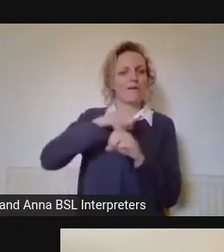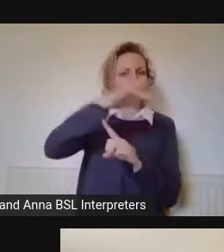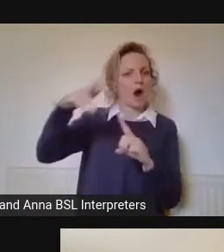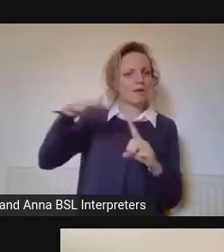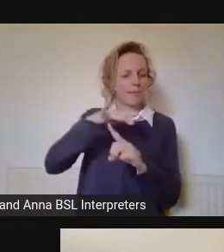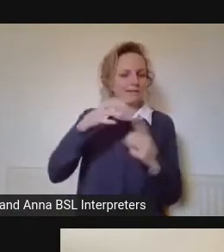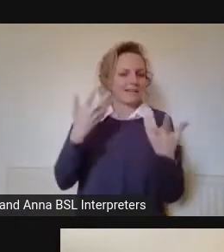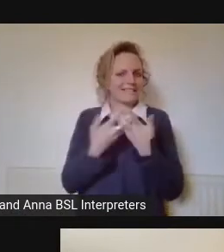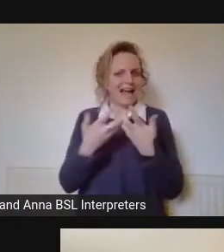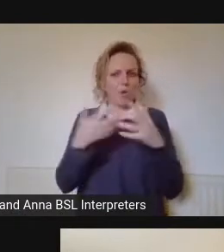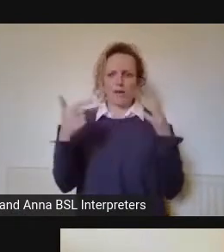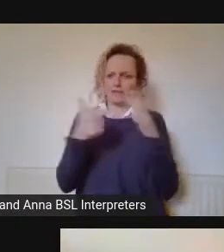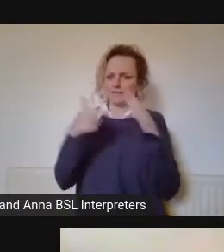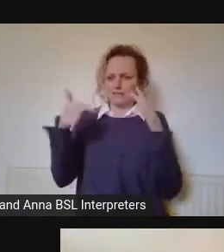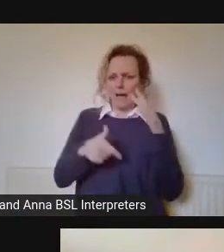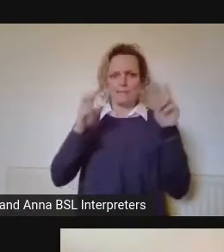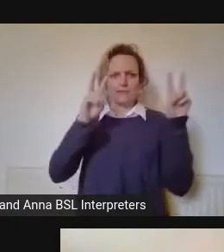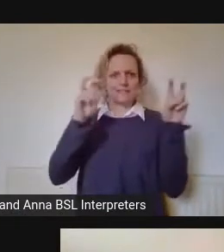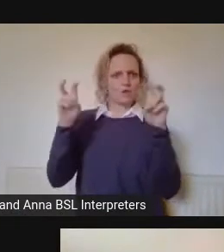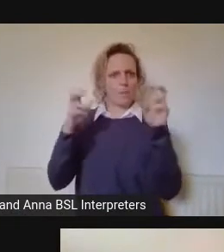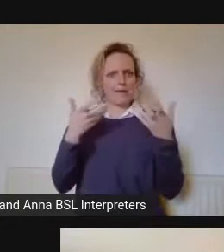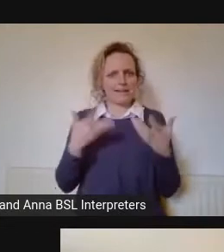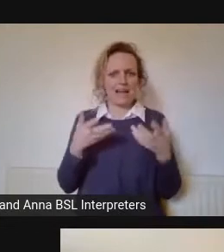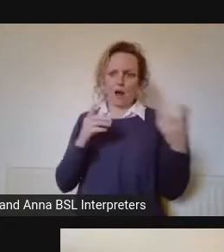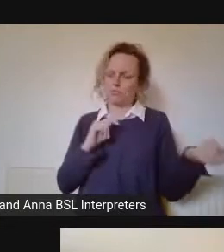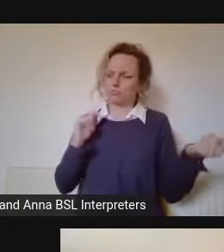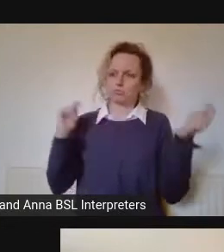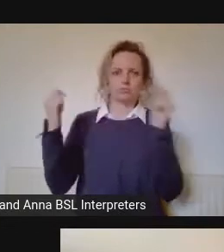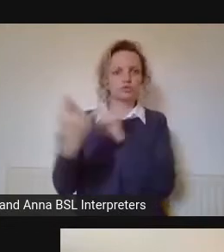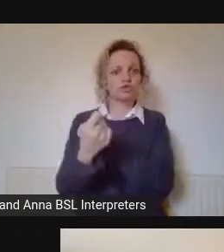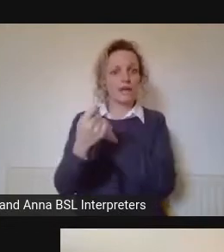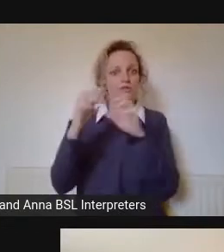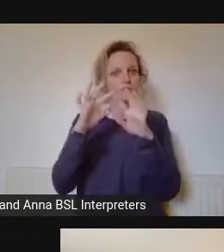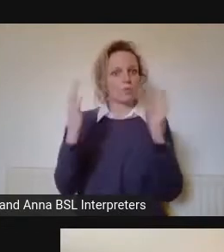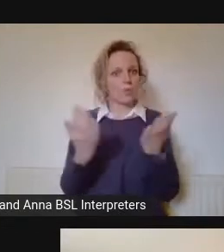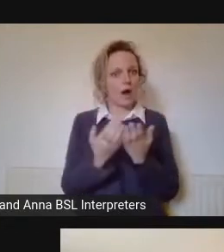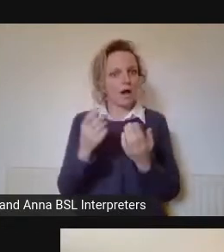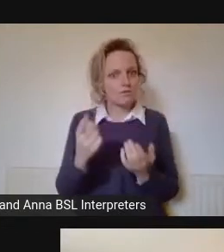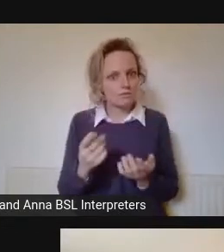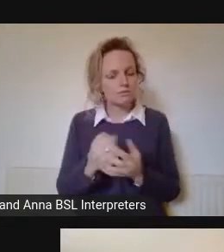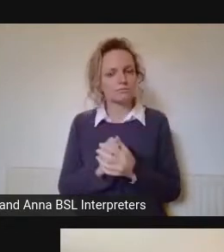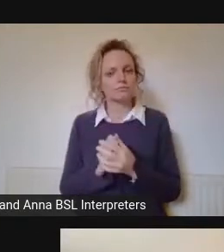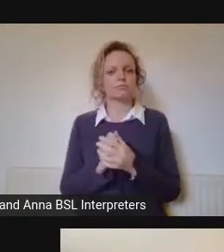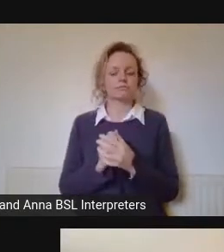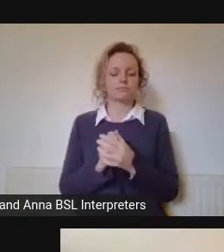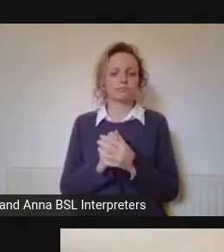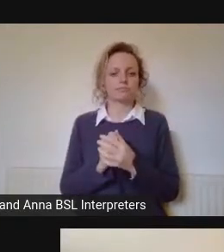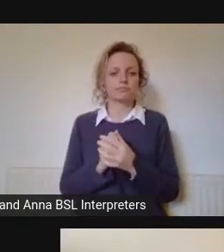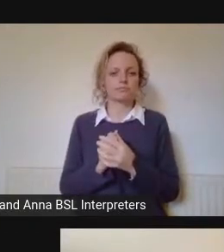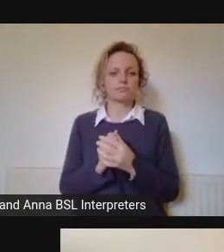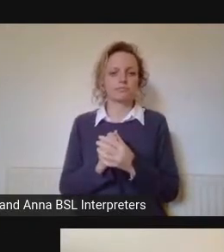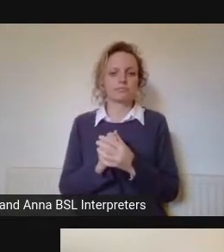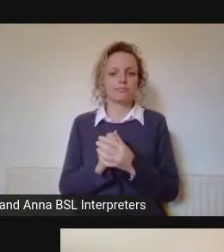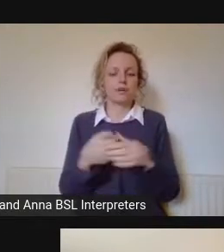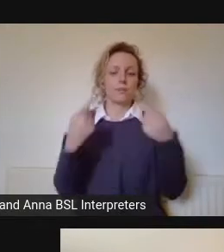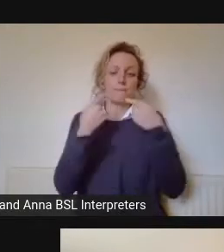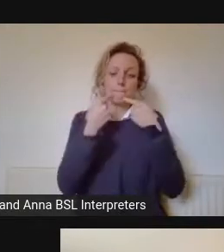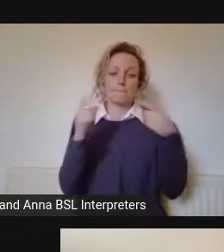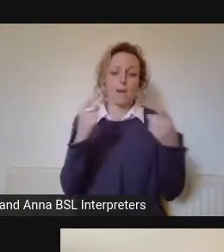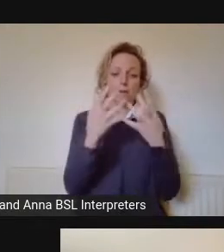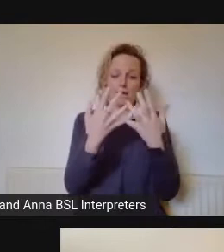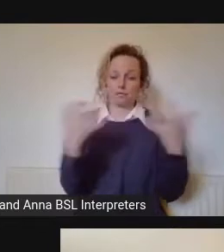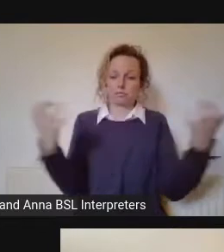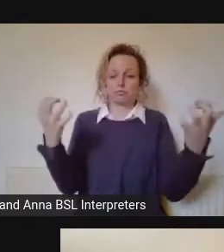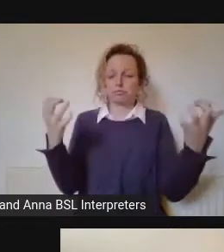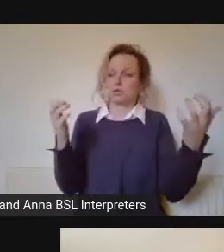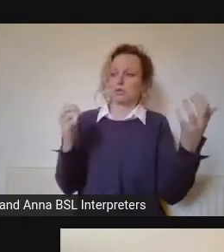emerging. And I think that a lot of the kind of conversation often in terms of the public imaginary around